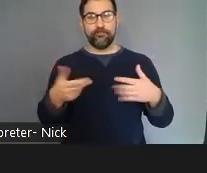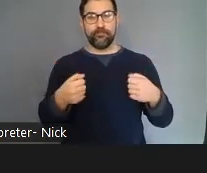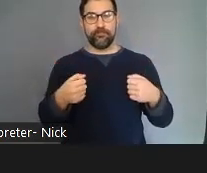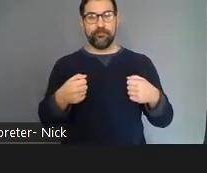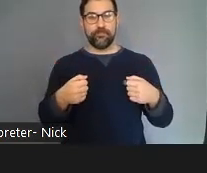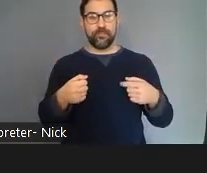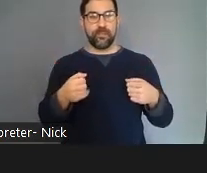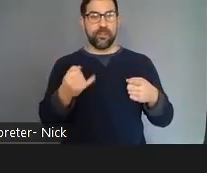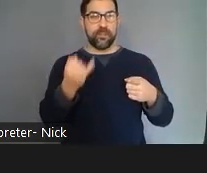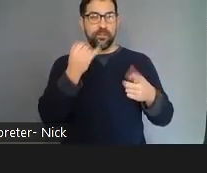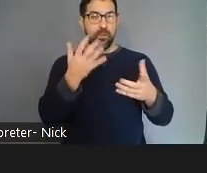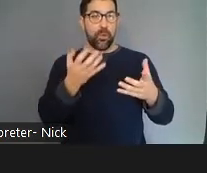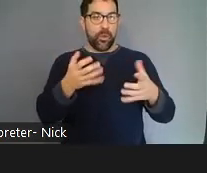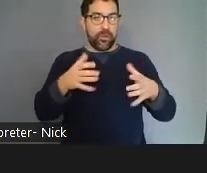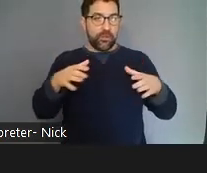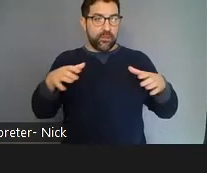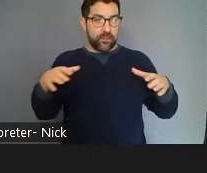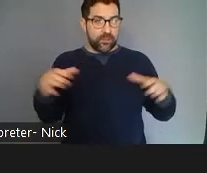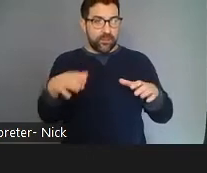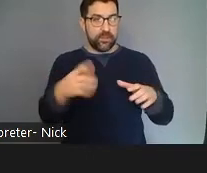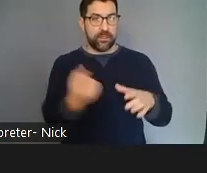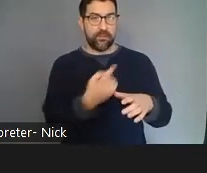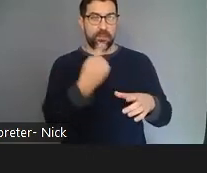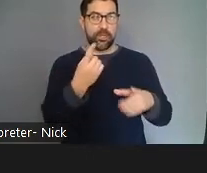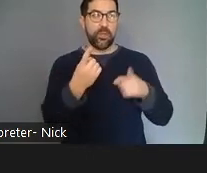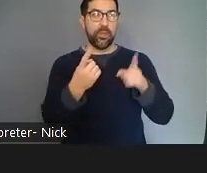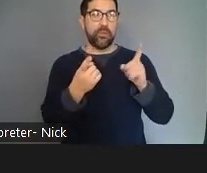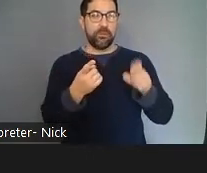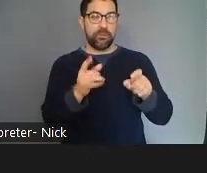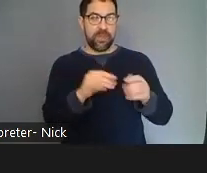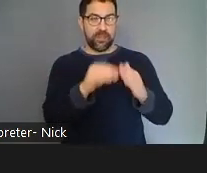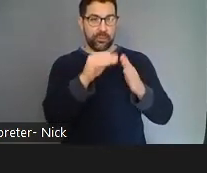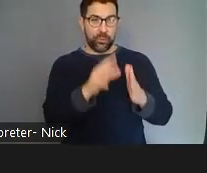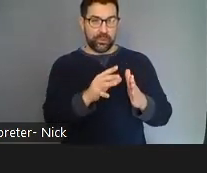if you want to get something done, you sort of have to be that student. Like,